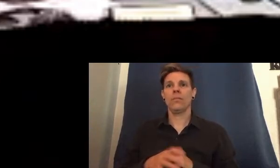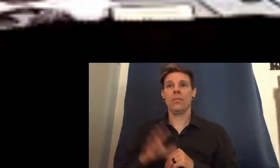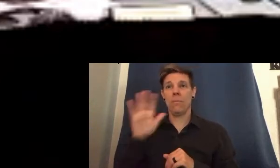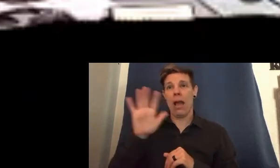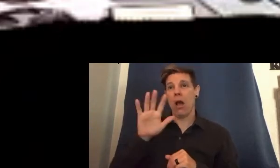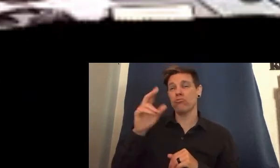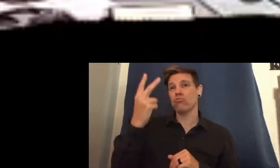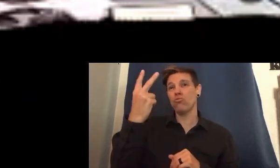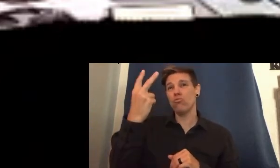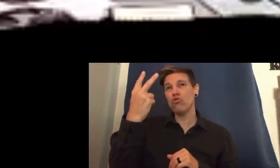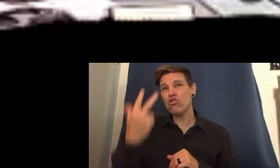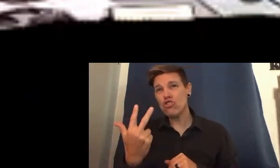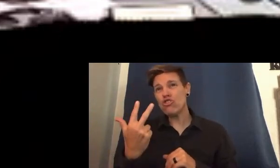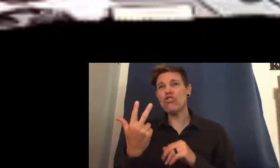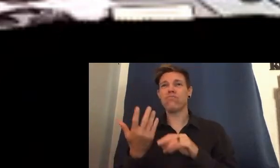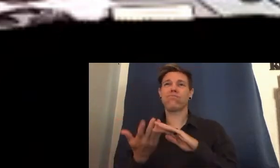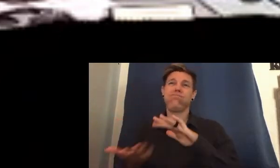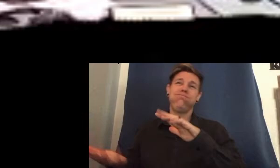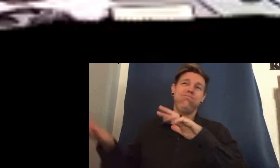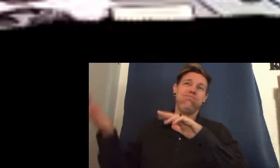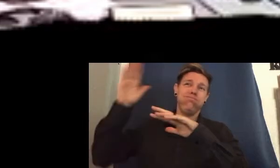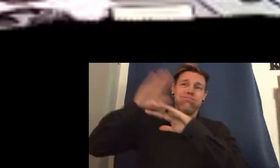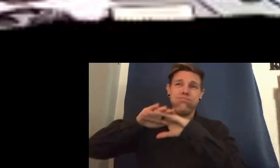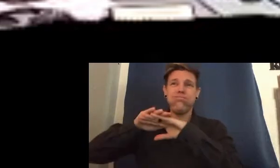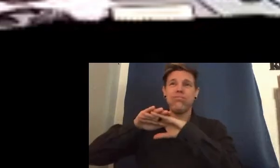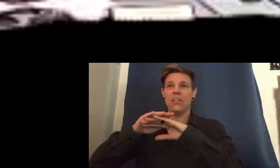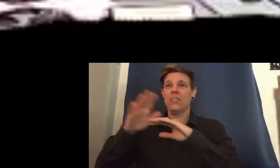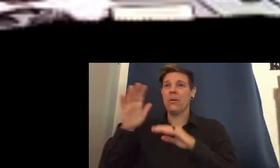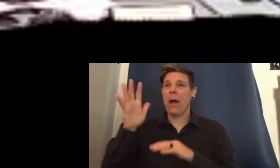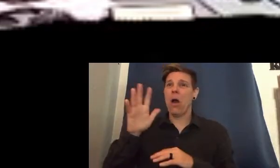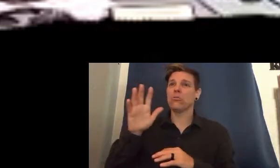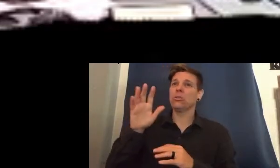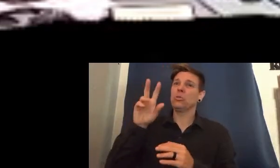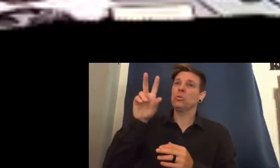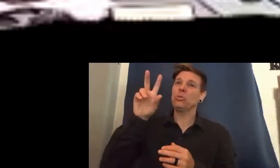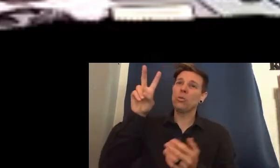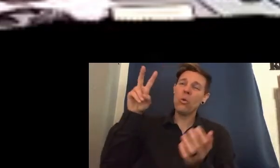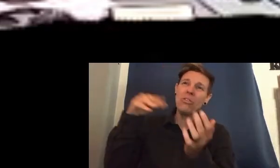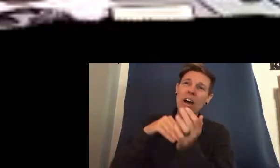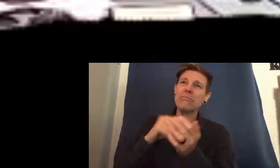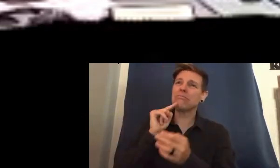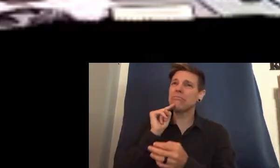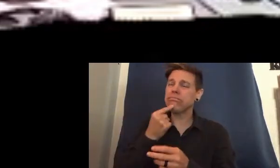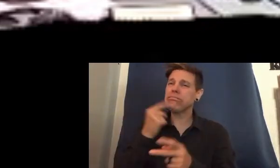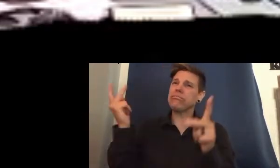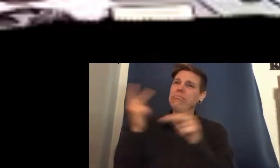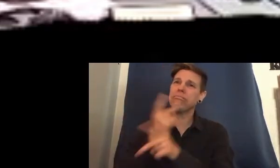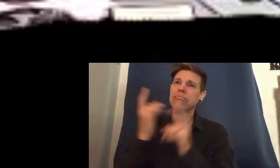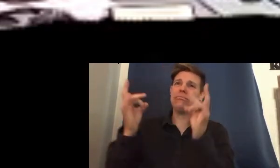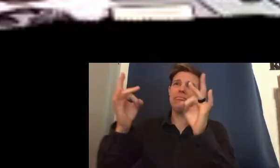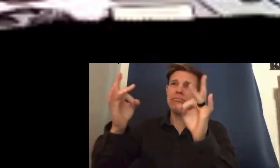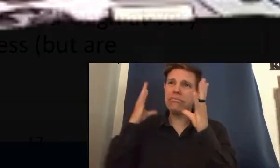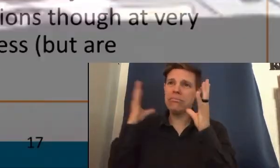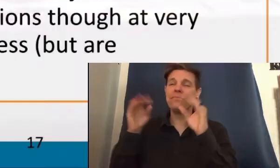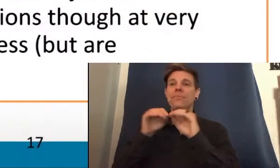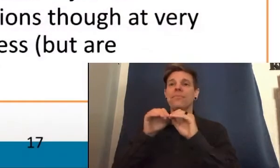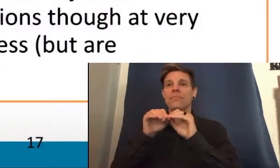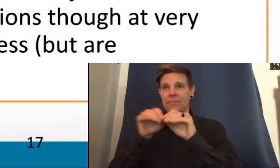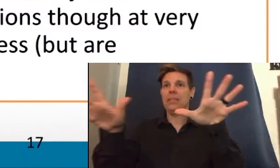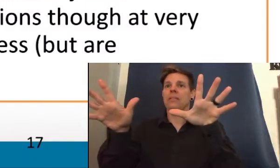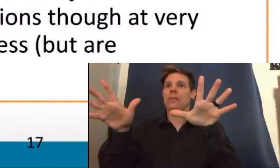it's 100 to 1,000 times more viral load. So it's a much more efficient virus at spreading itself.